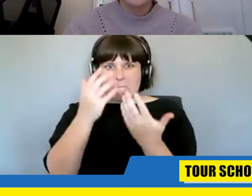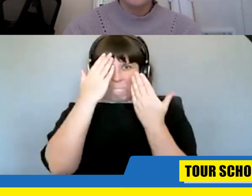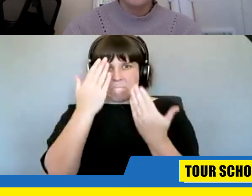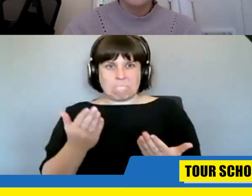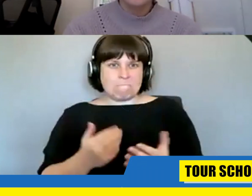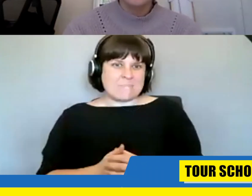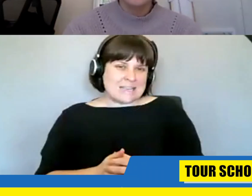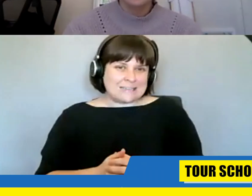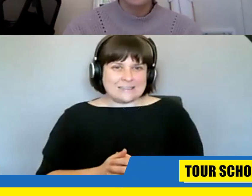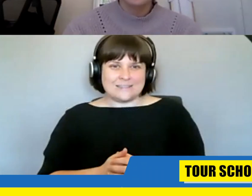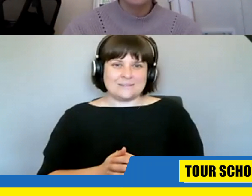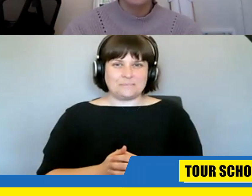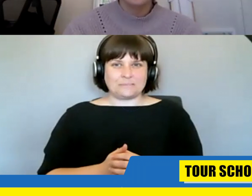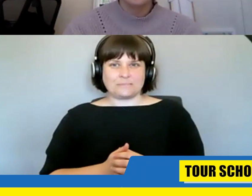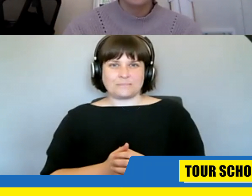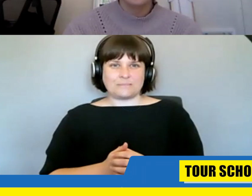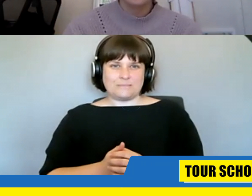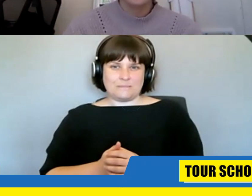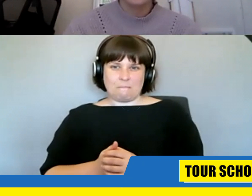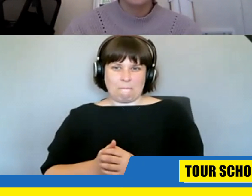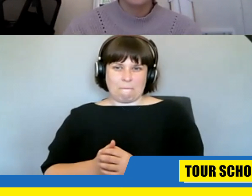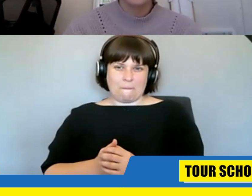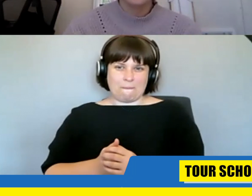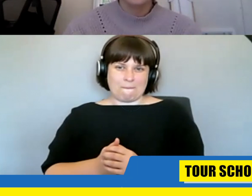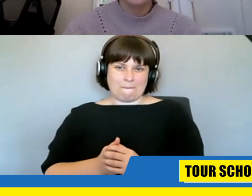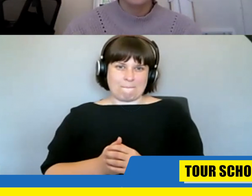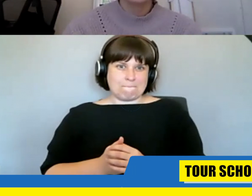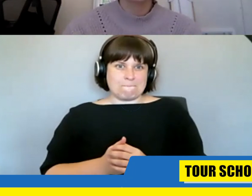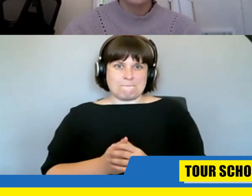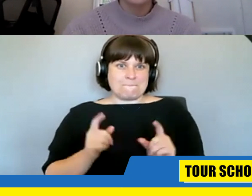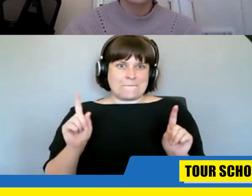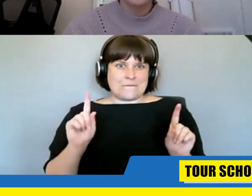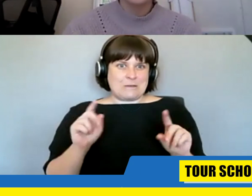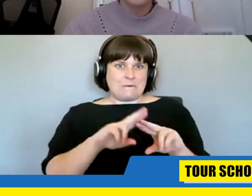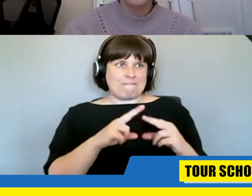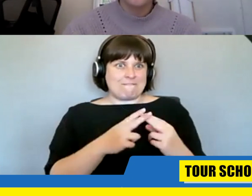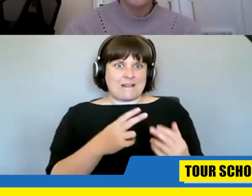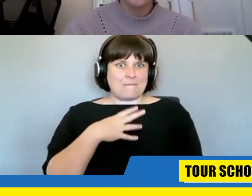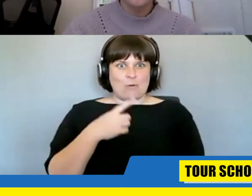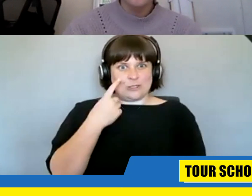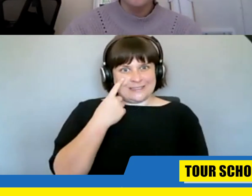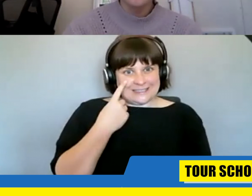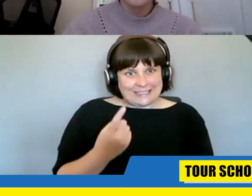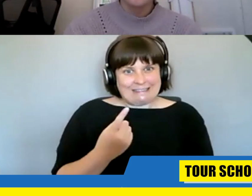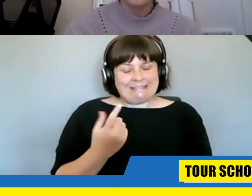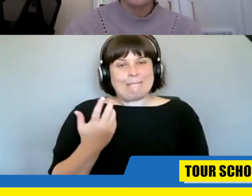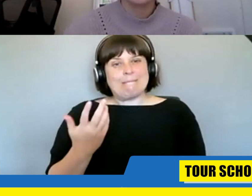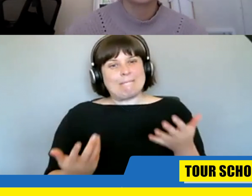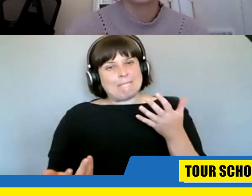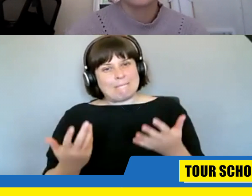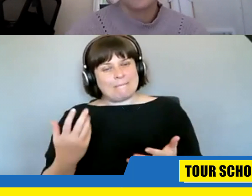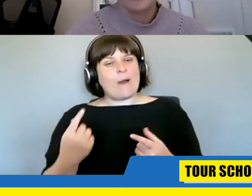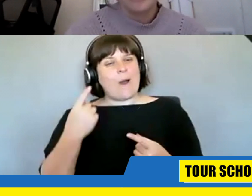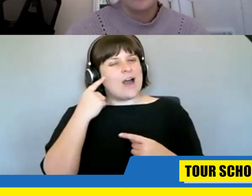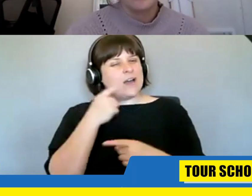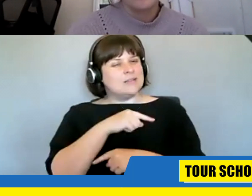these days and what would appeal to them to get them out. It's certainly something that bears a lot more scrutiny.